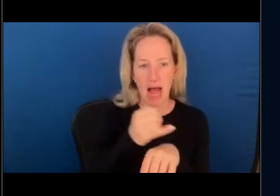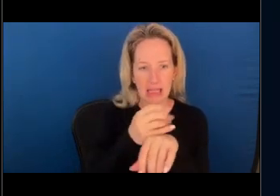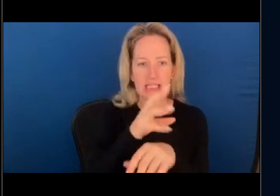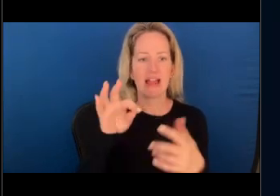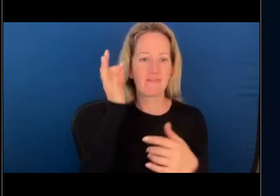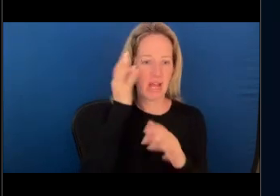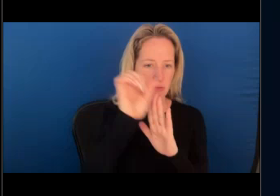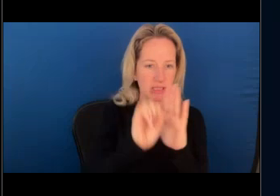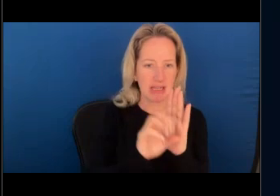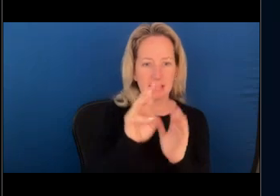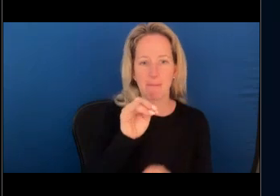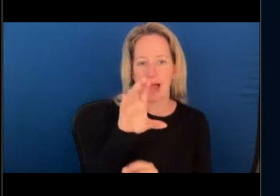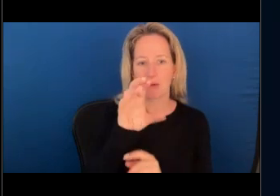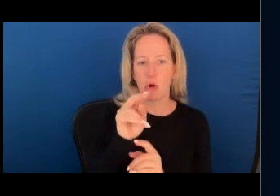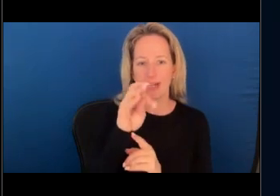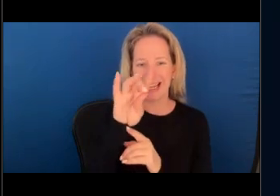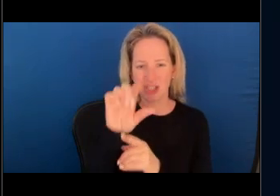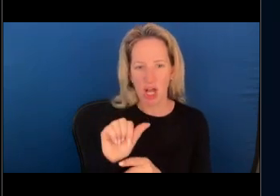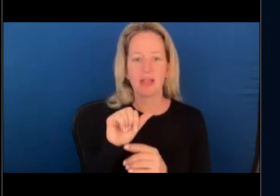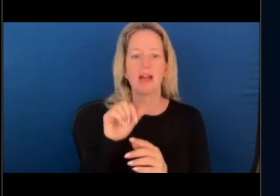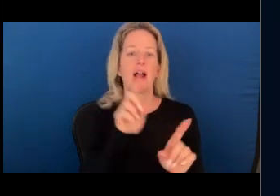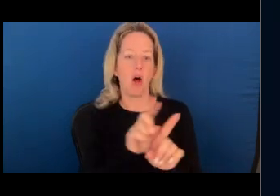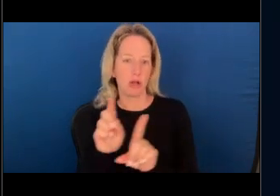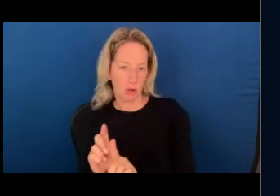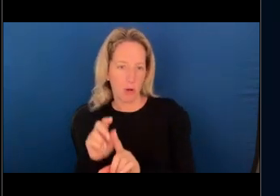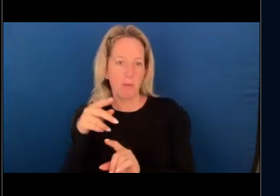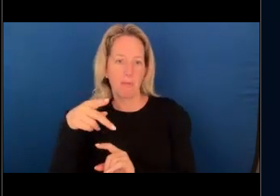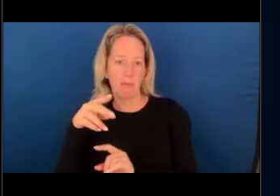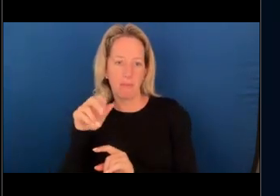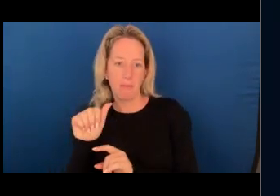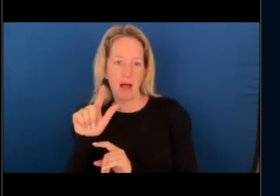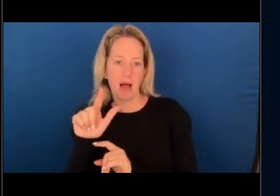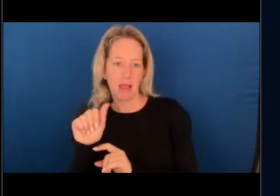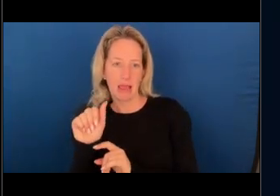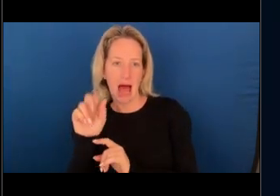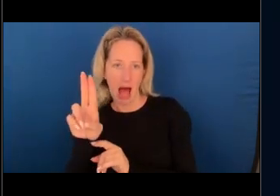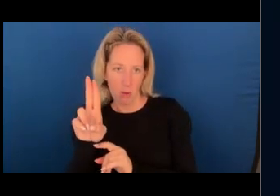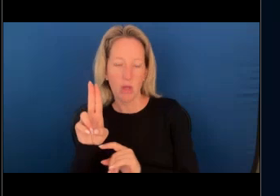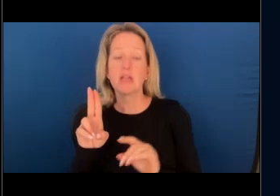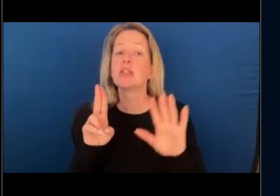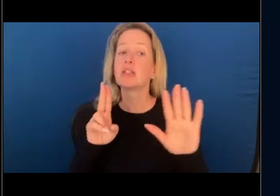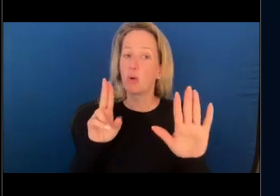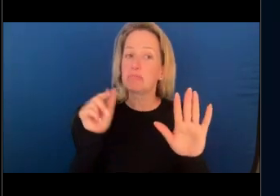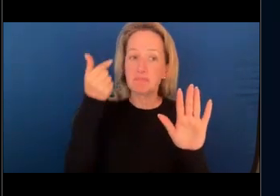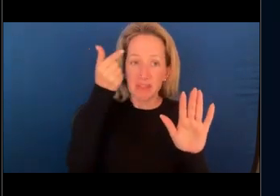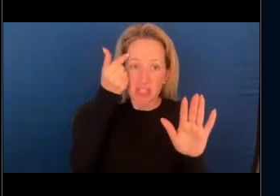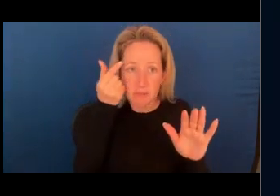Free Association, and Palau. And so this is a really geopolitically complex,